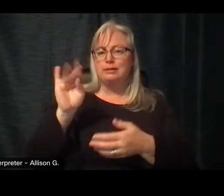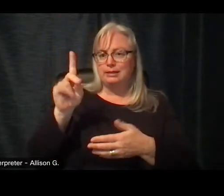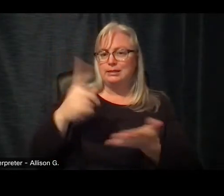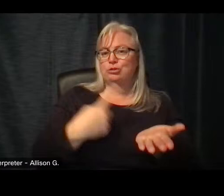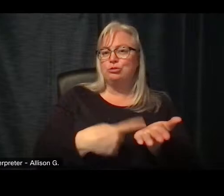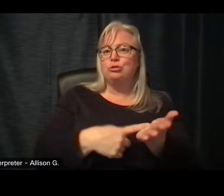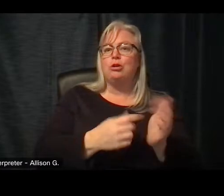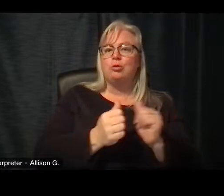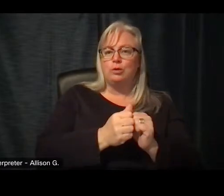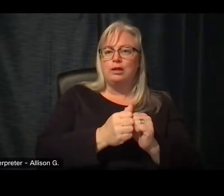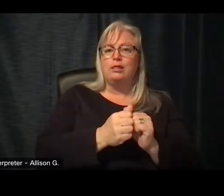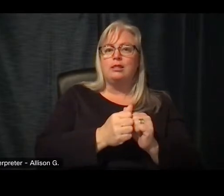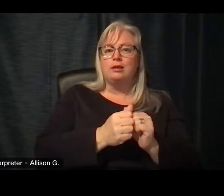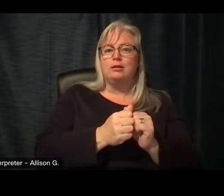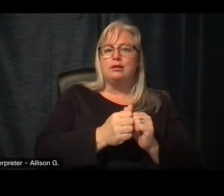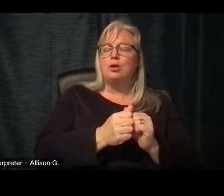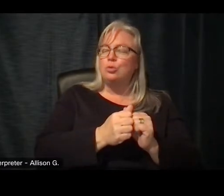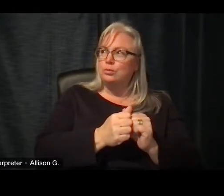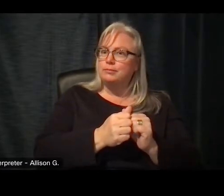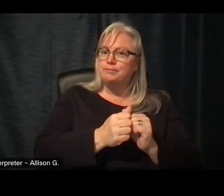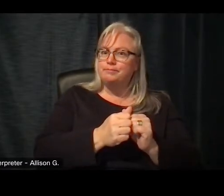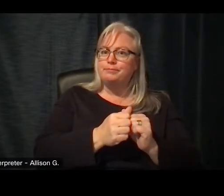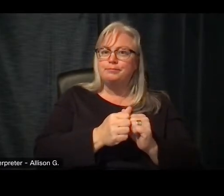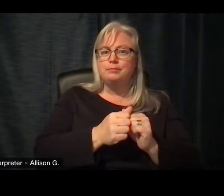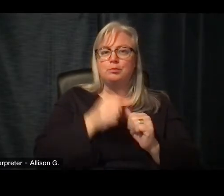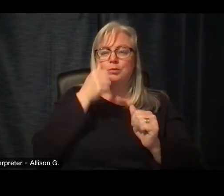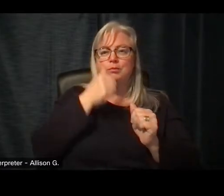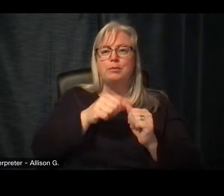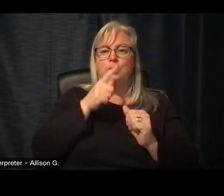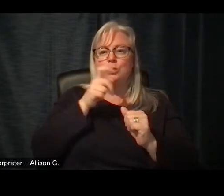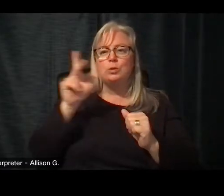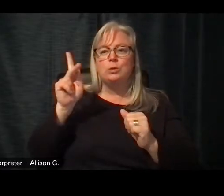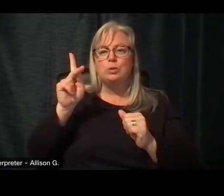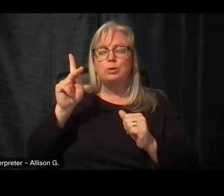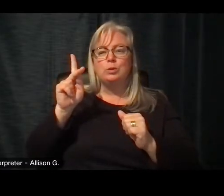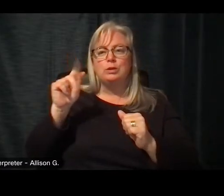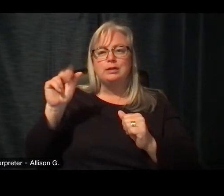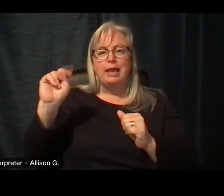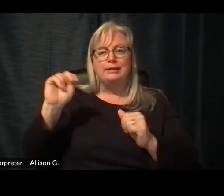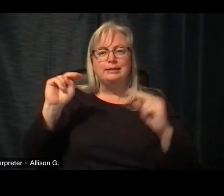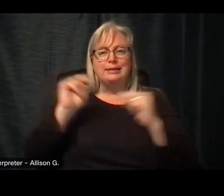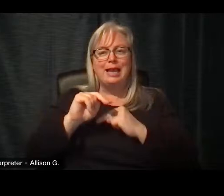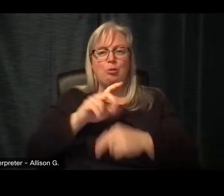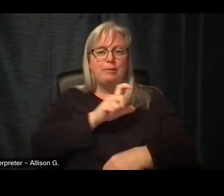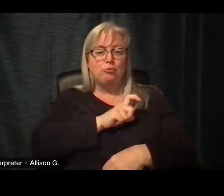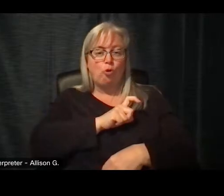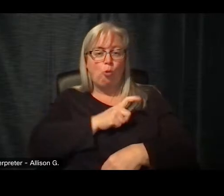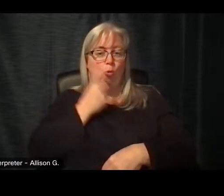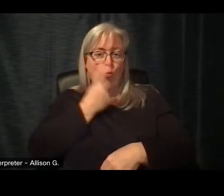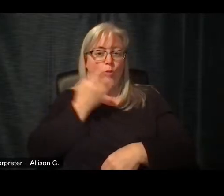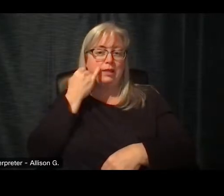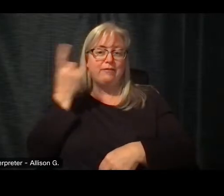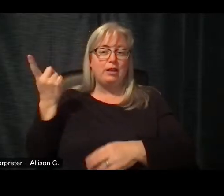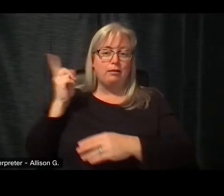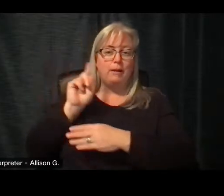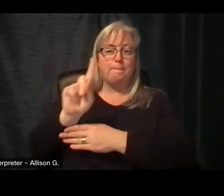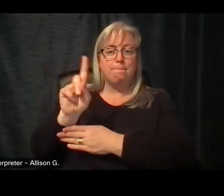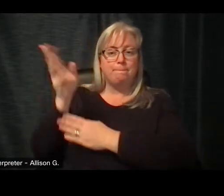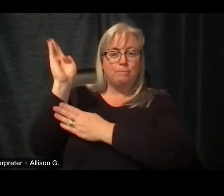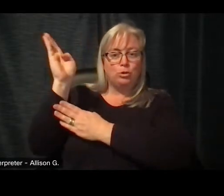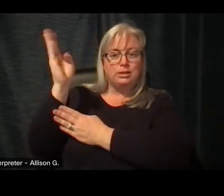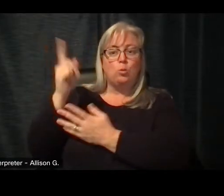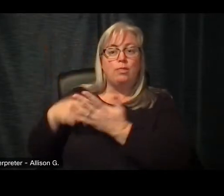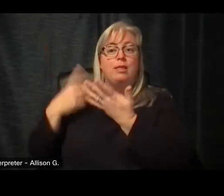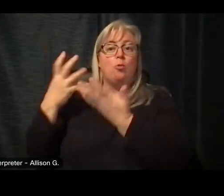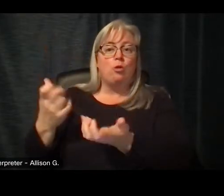with, oh goodness, I think it was Kansas Highway Patrol was wanting to know if they could come in and maybe give a presentation of what they're wanting to